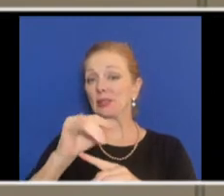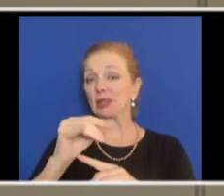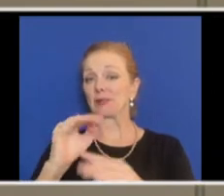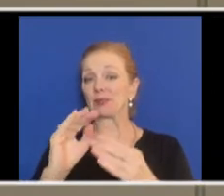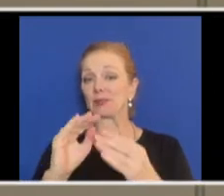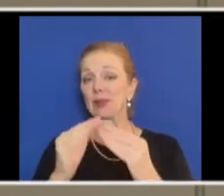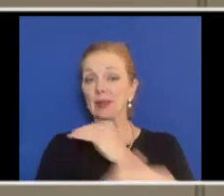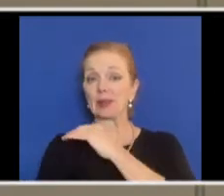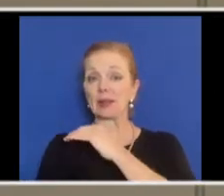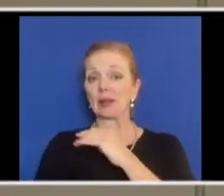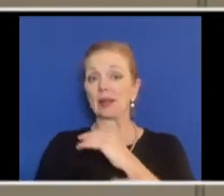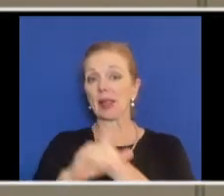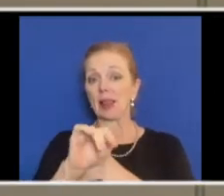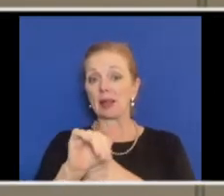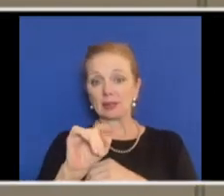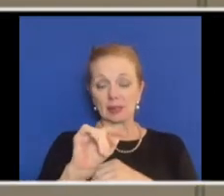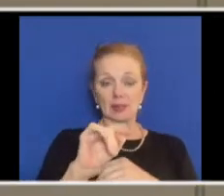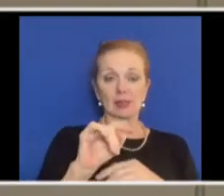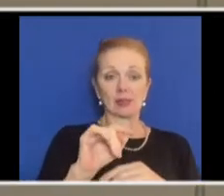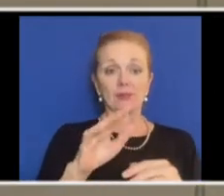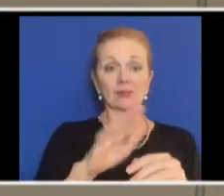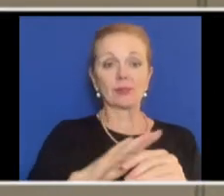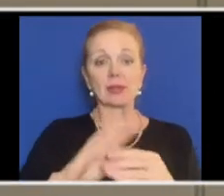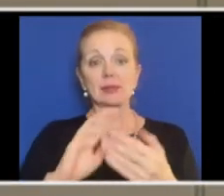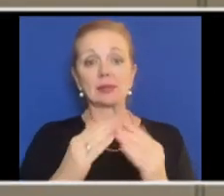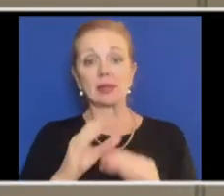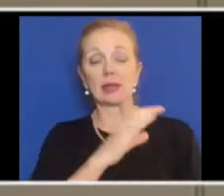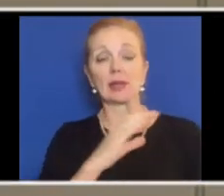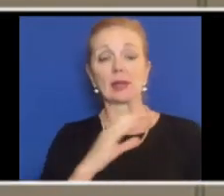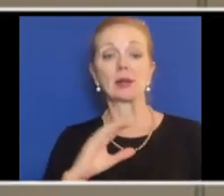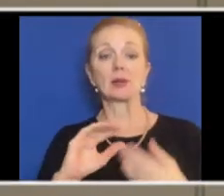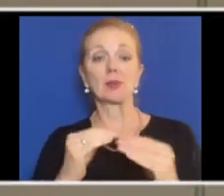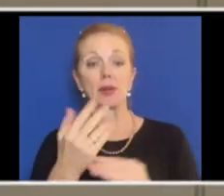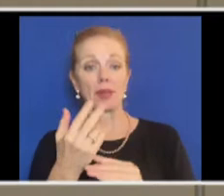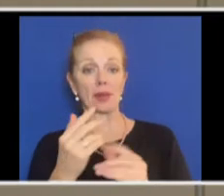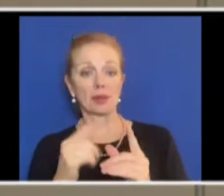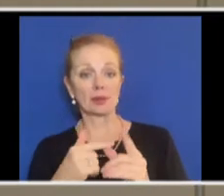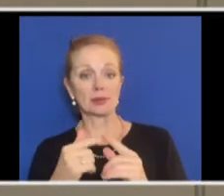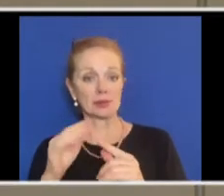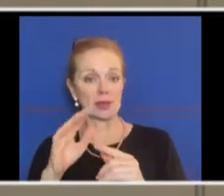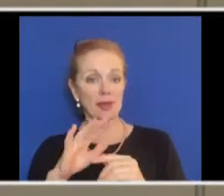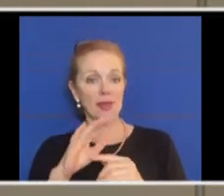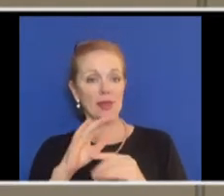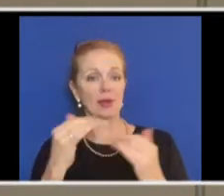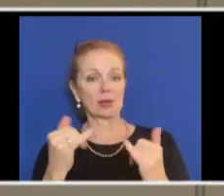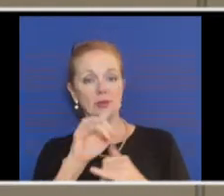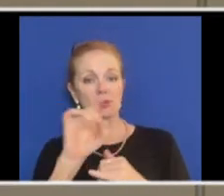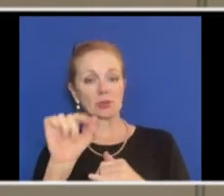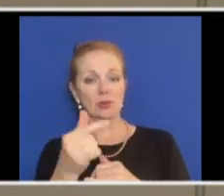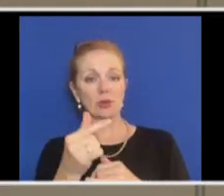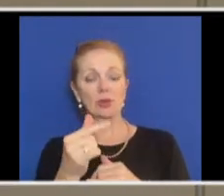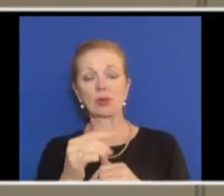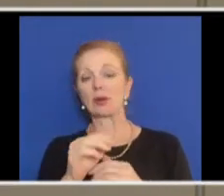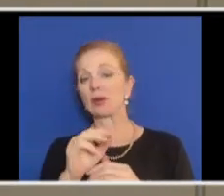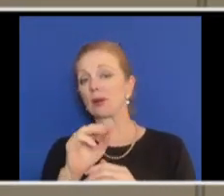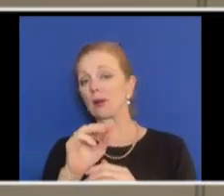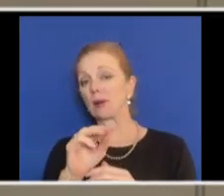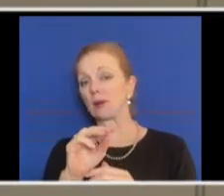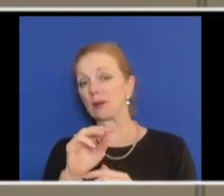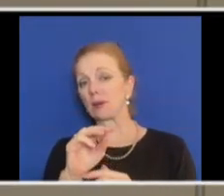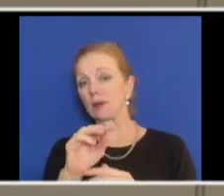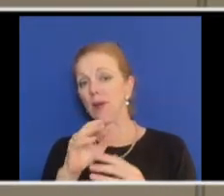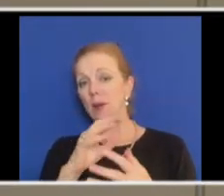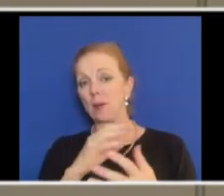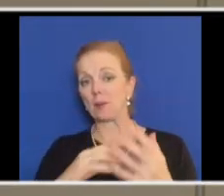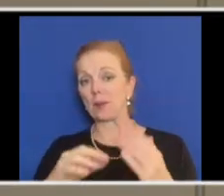District Two Miss leaks district and closest to city council District three Miss watlington's District the current zoning is mud o uh mixed